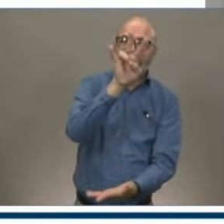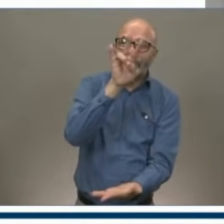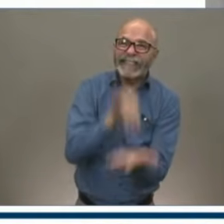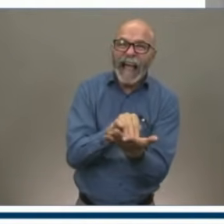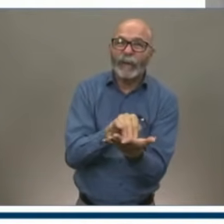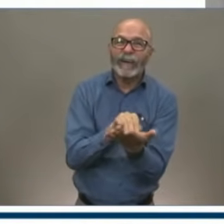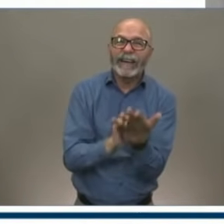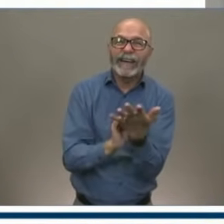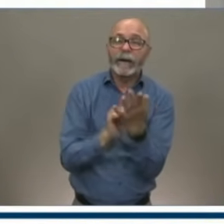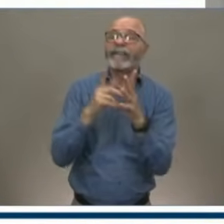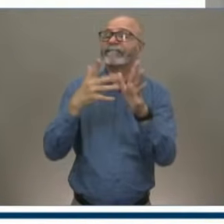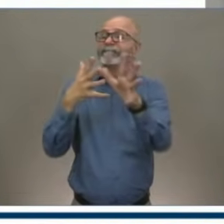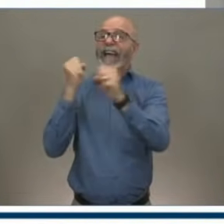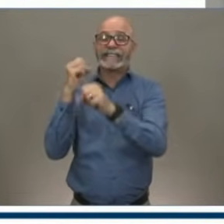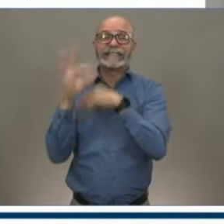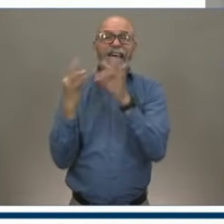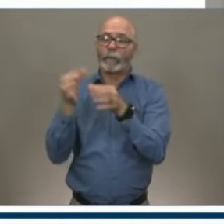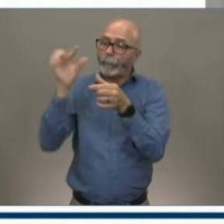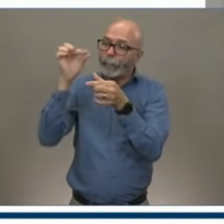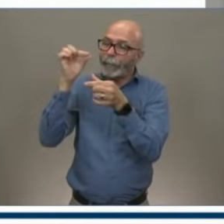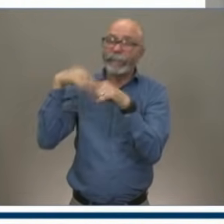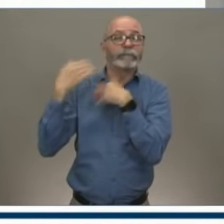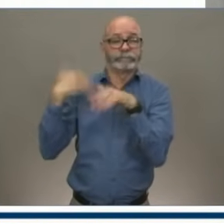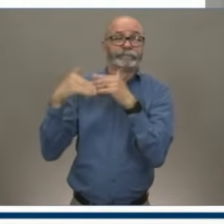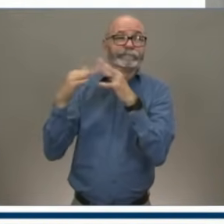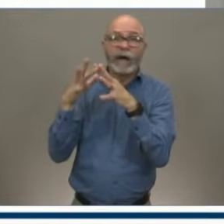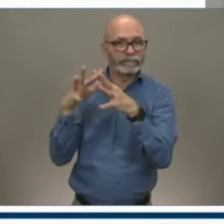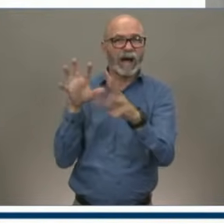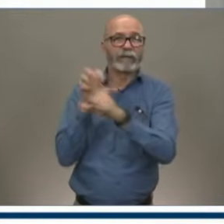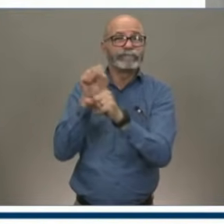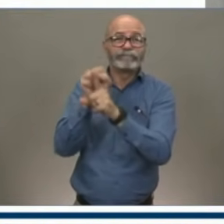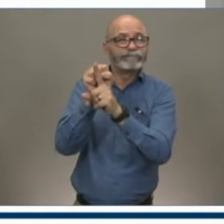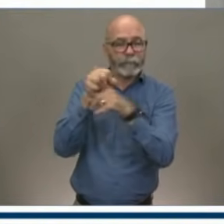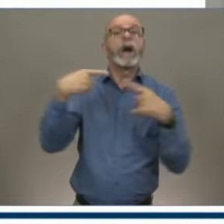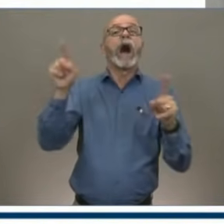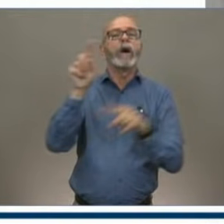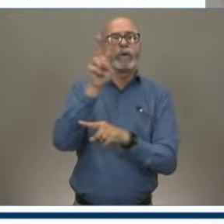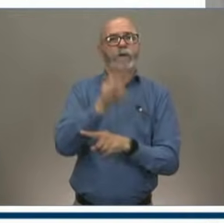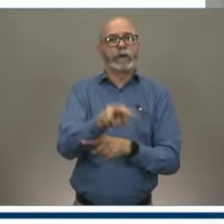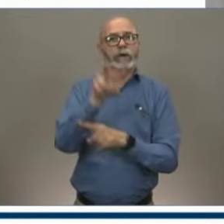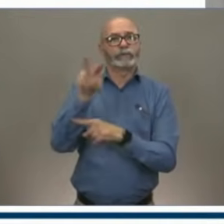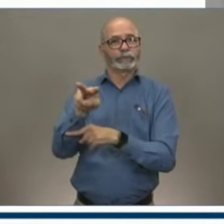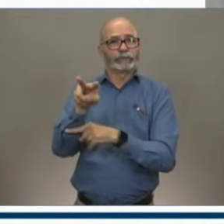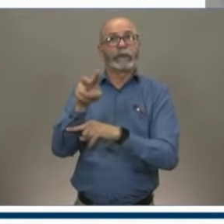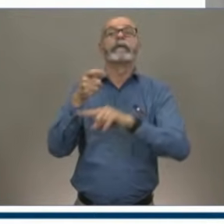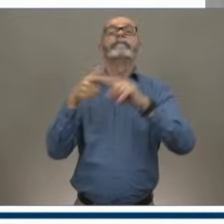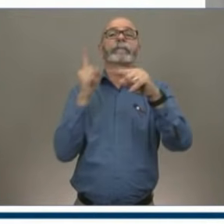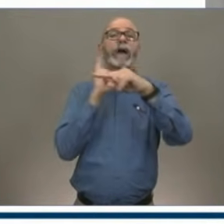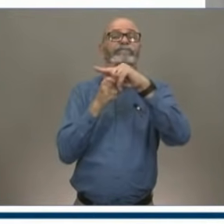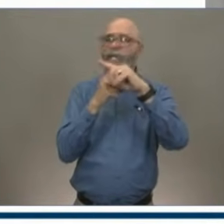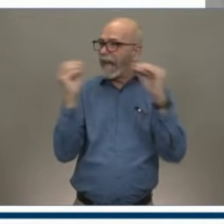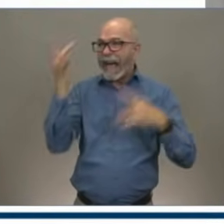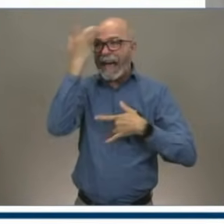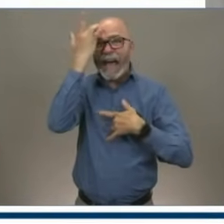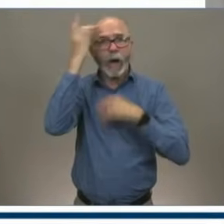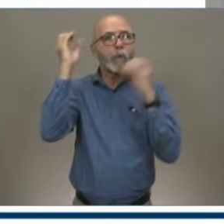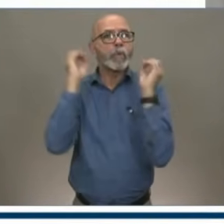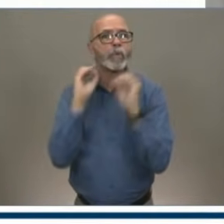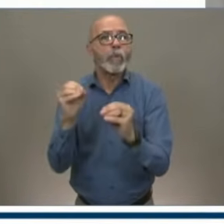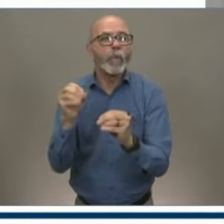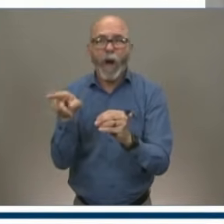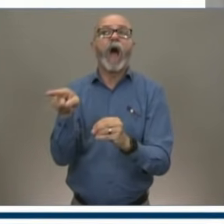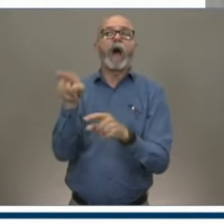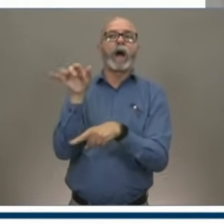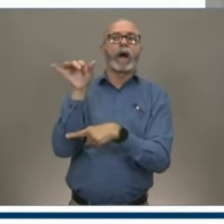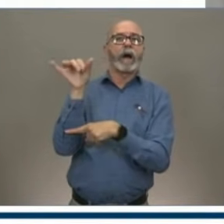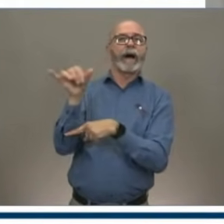We've caught 22 potential cases of COVID from people who had no symptoms. They were told to isolate